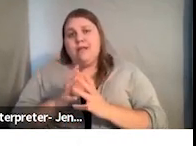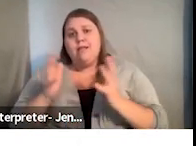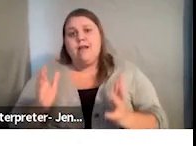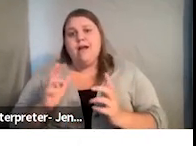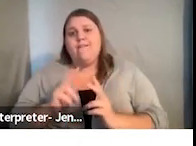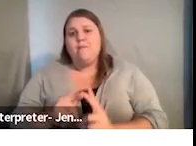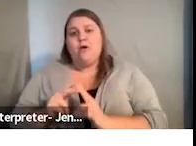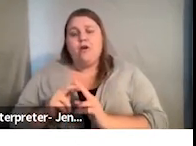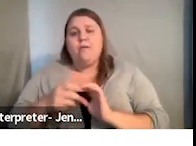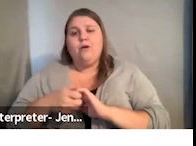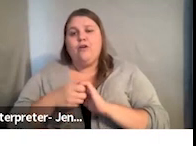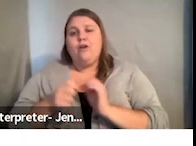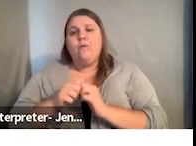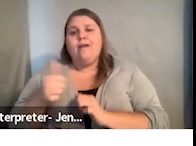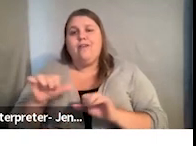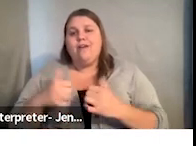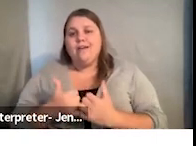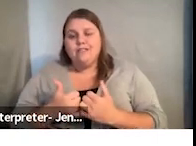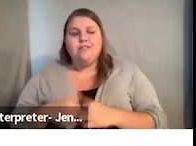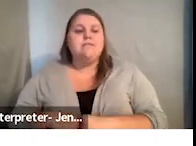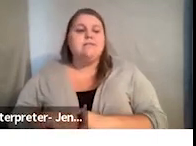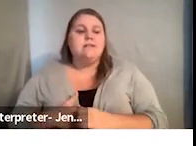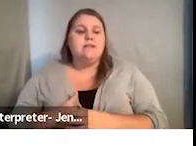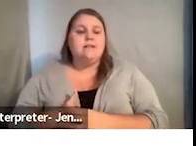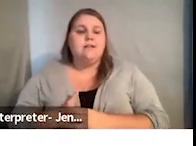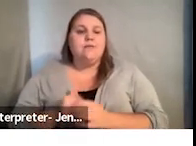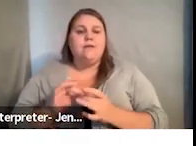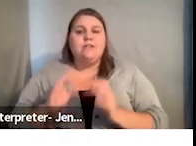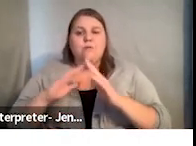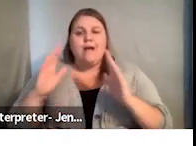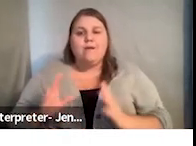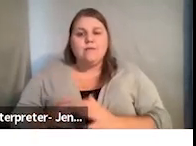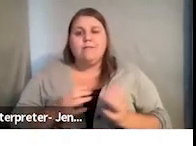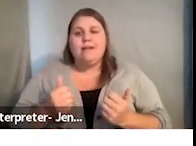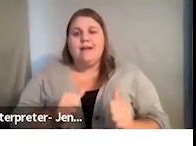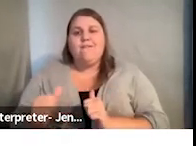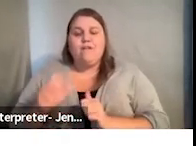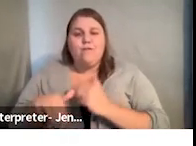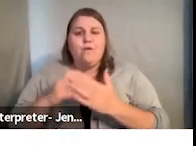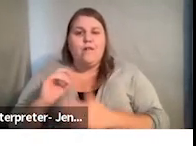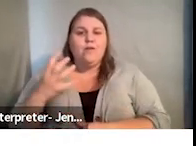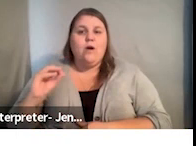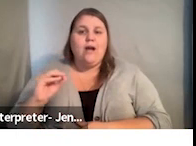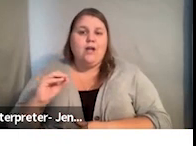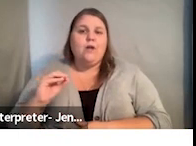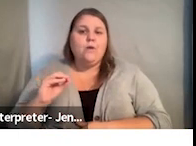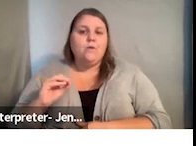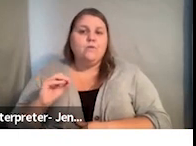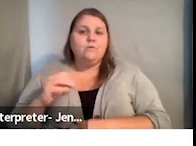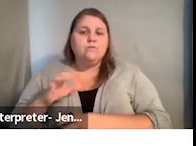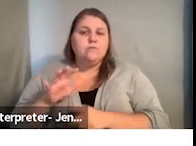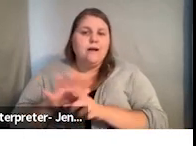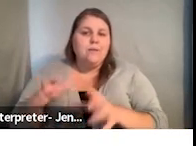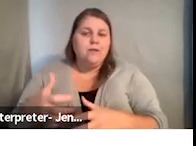other agencies and departments related to housing planning efforts for all of Ohio's vulnerable populations. And as part of